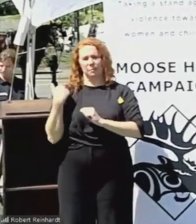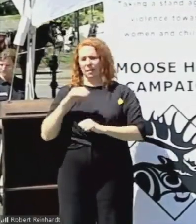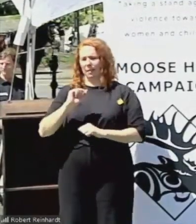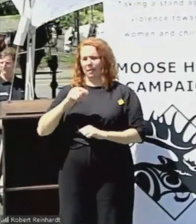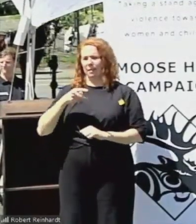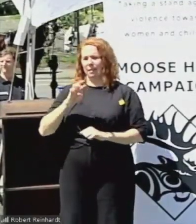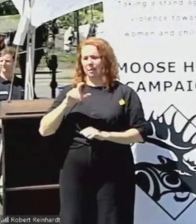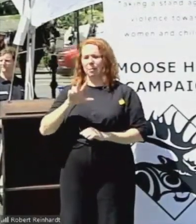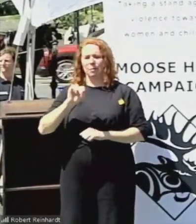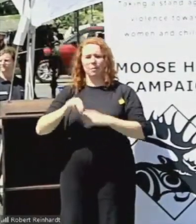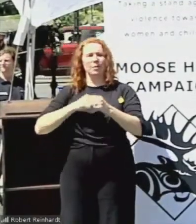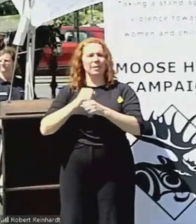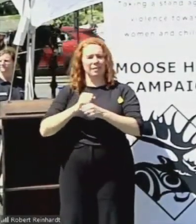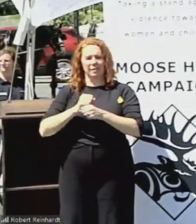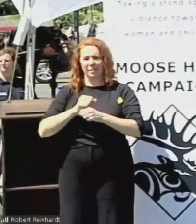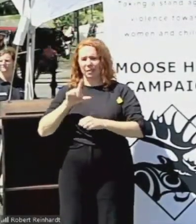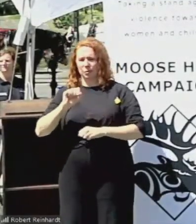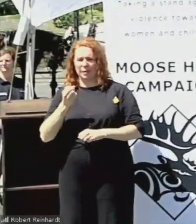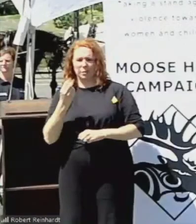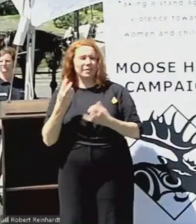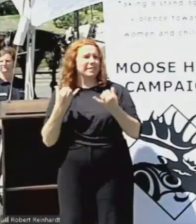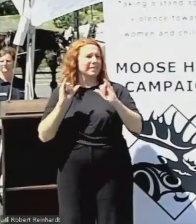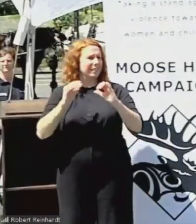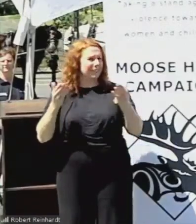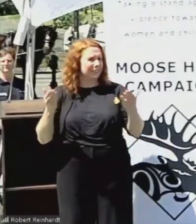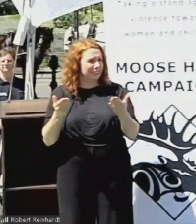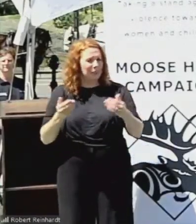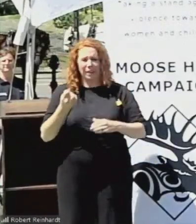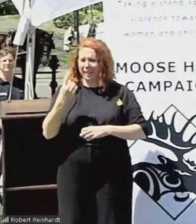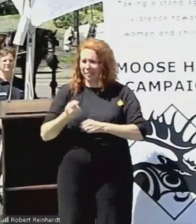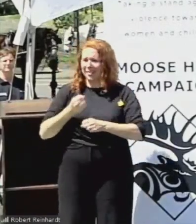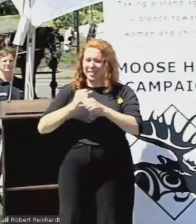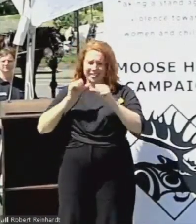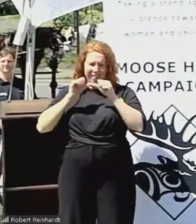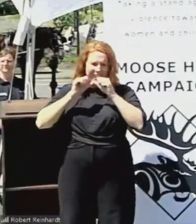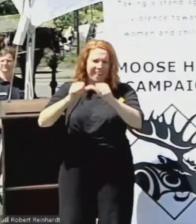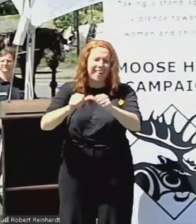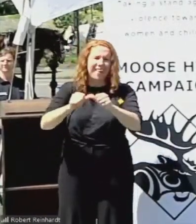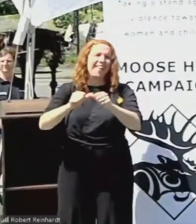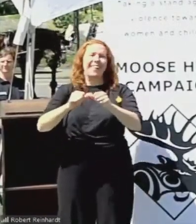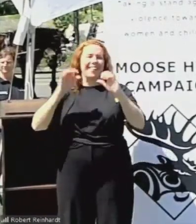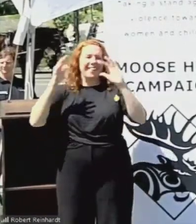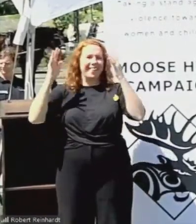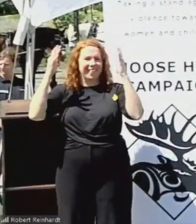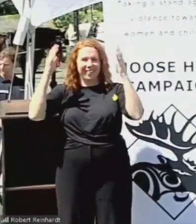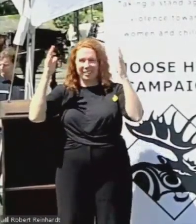30th, 2012. We're still here 11 years later.